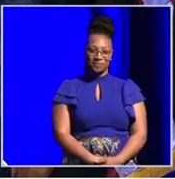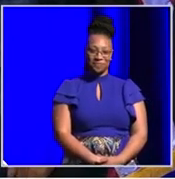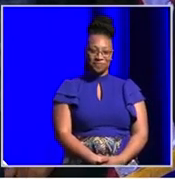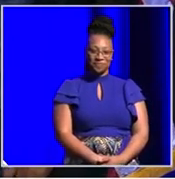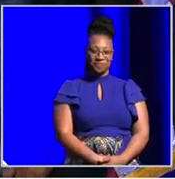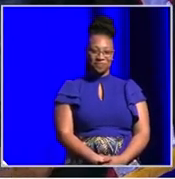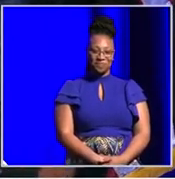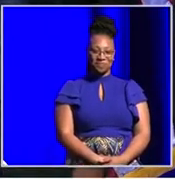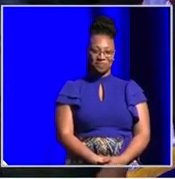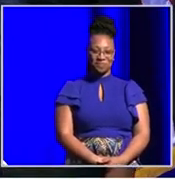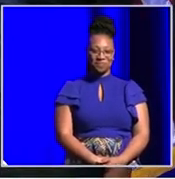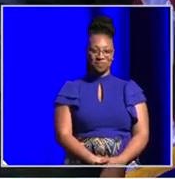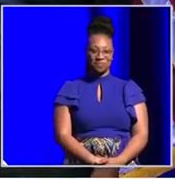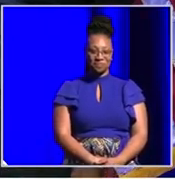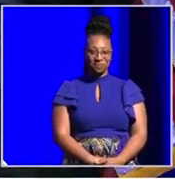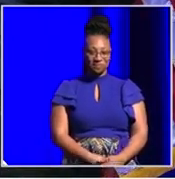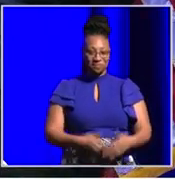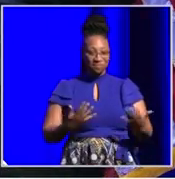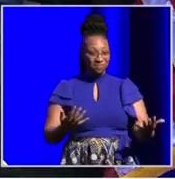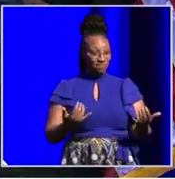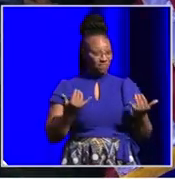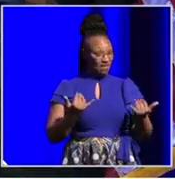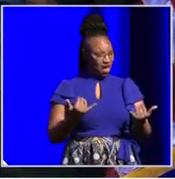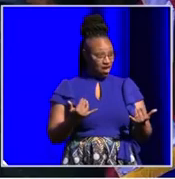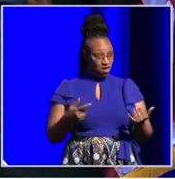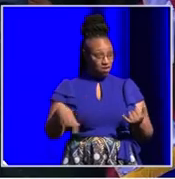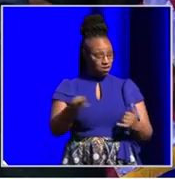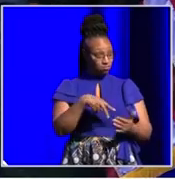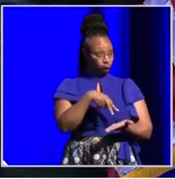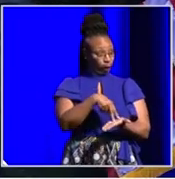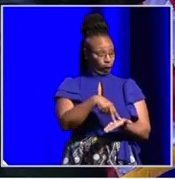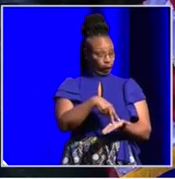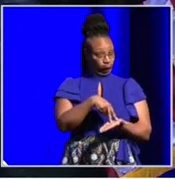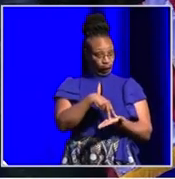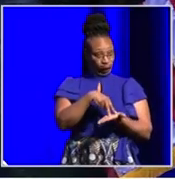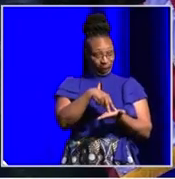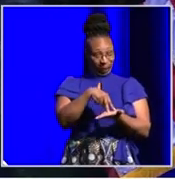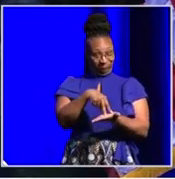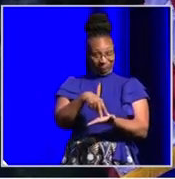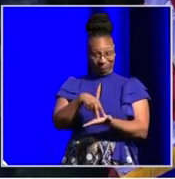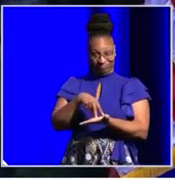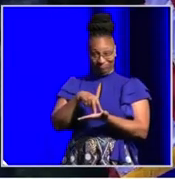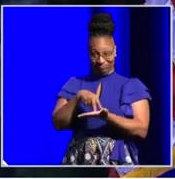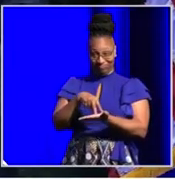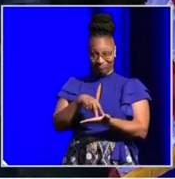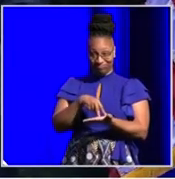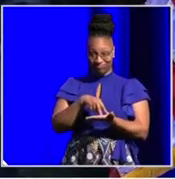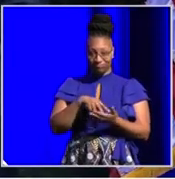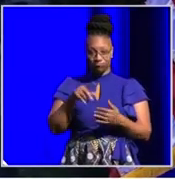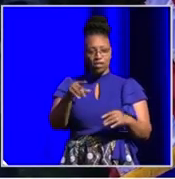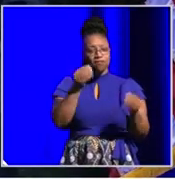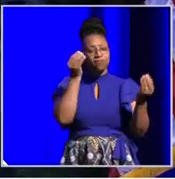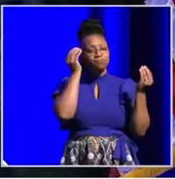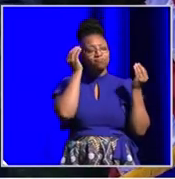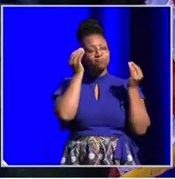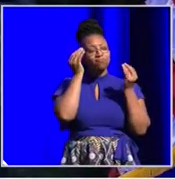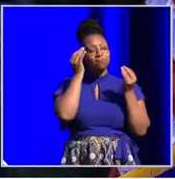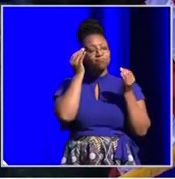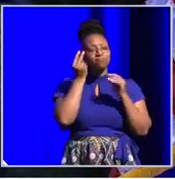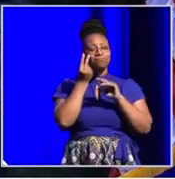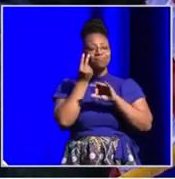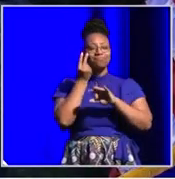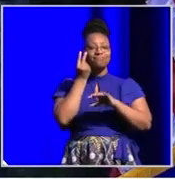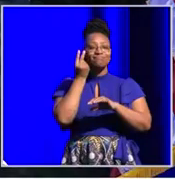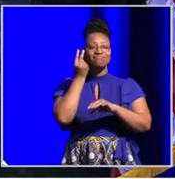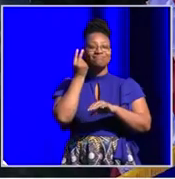While you are still standing, on many of these occasions in the past, the master of